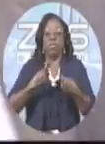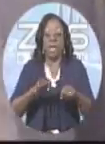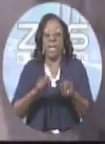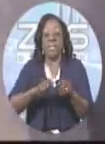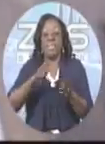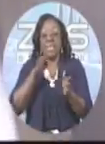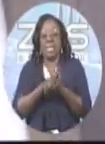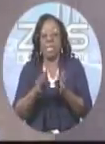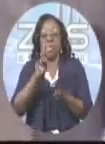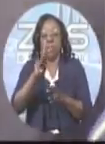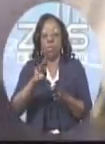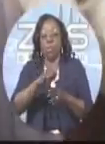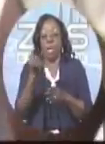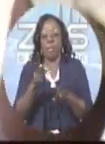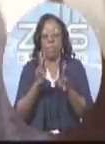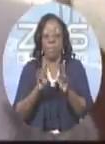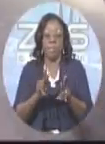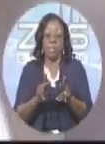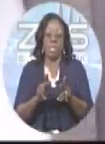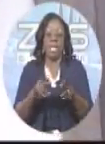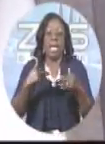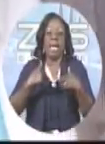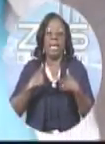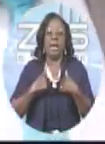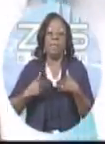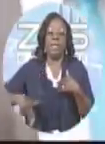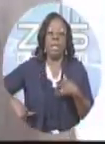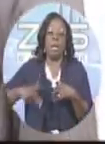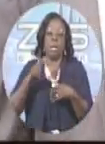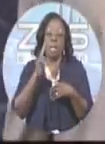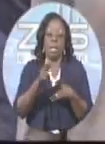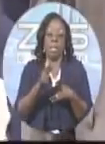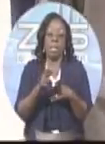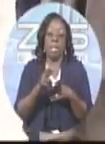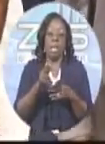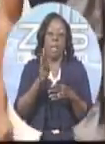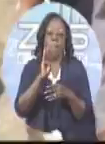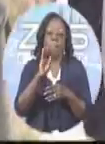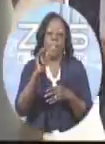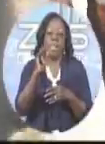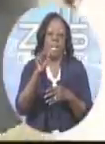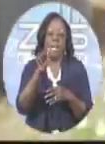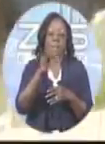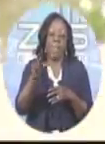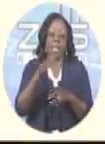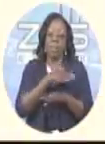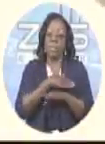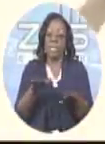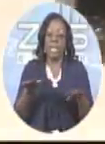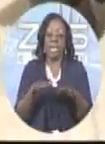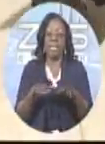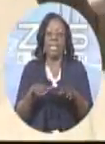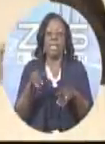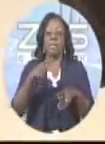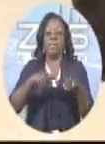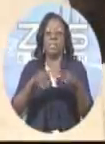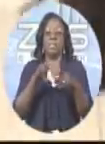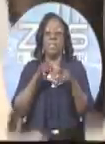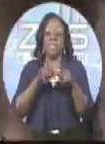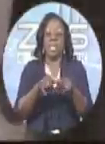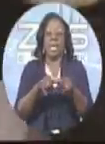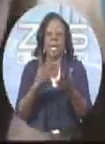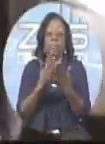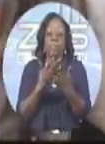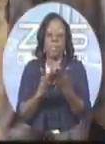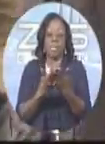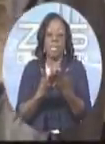others and possession of two unlicensed firearms. Bail was denied and Capita has been remanded to the Department of Corrections until May